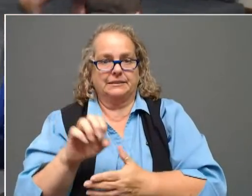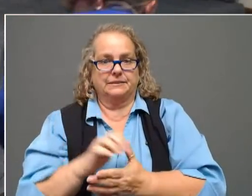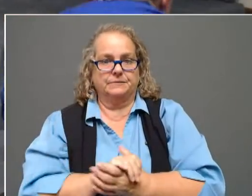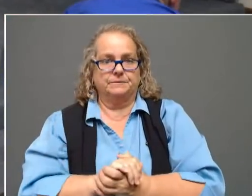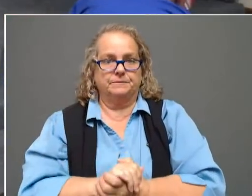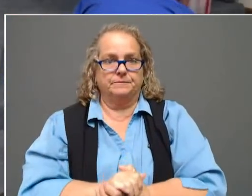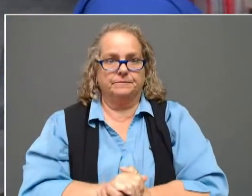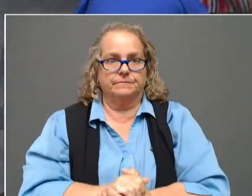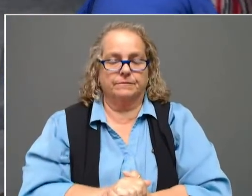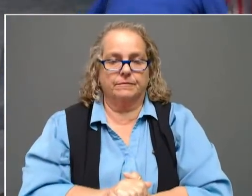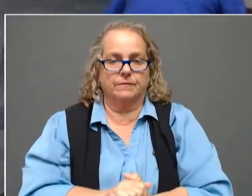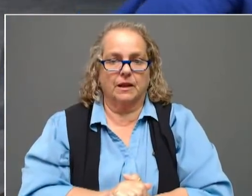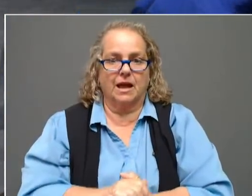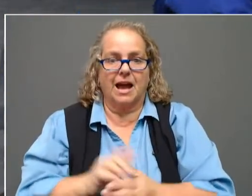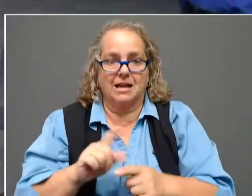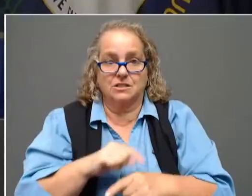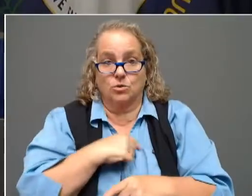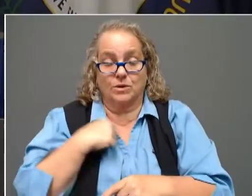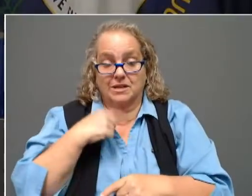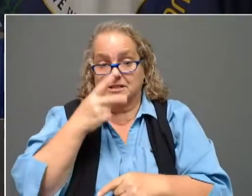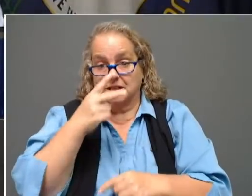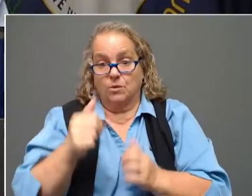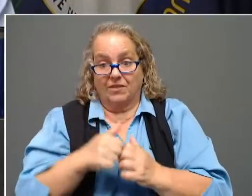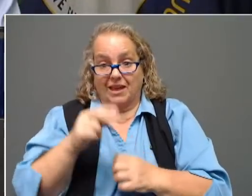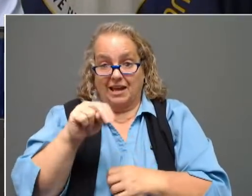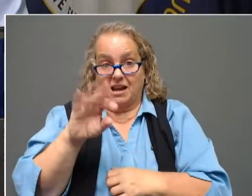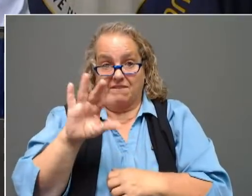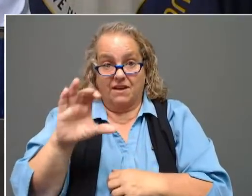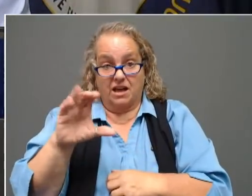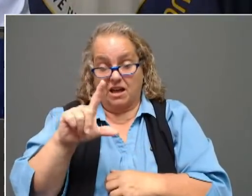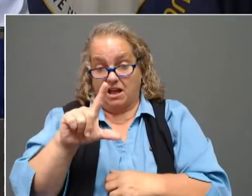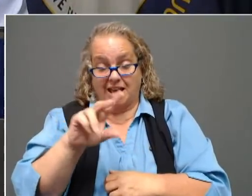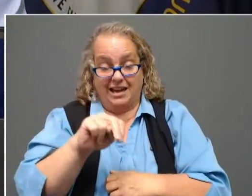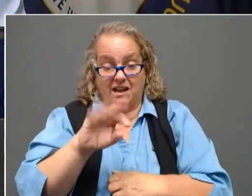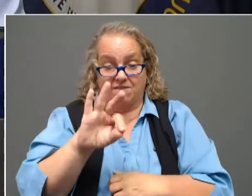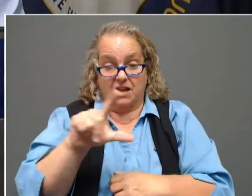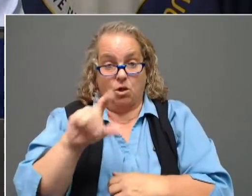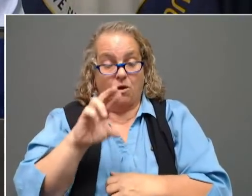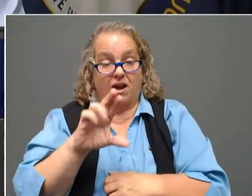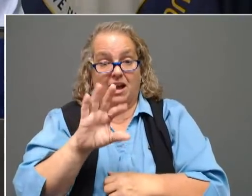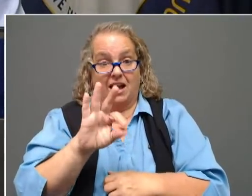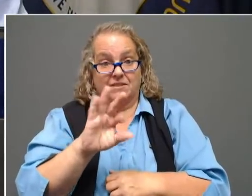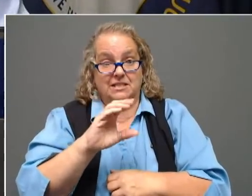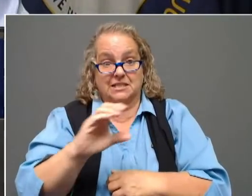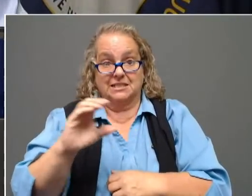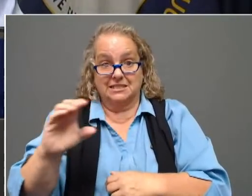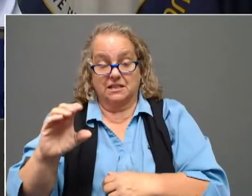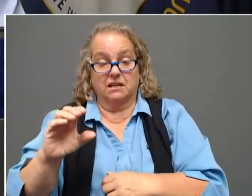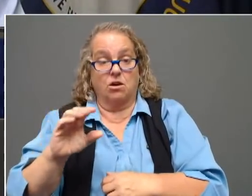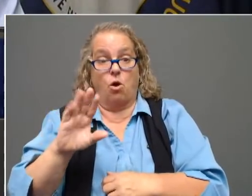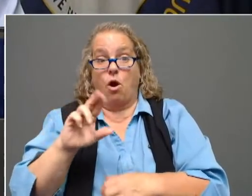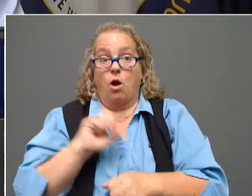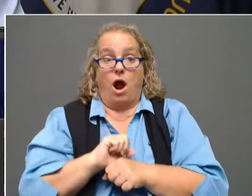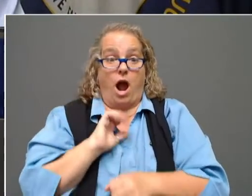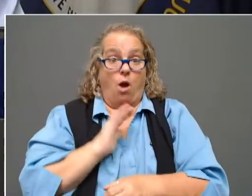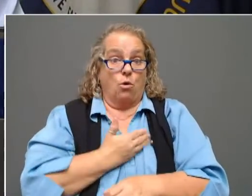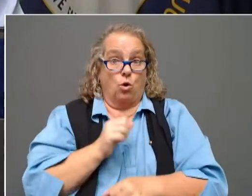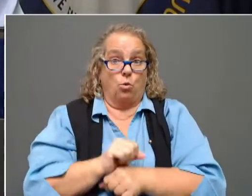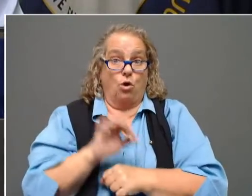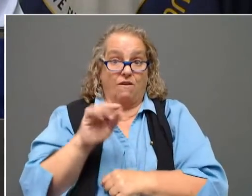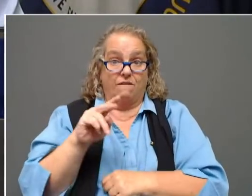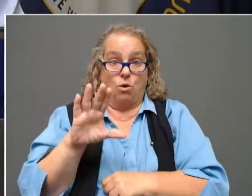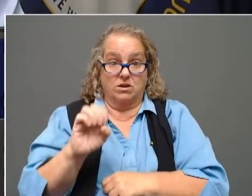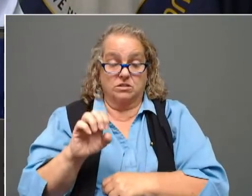I think as we're seeing with the NFL or the SEC, or really our workforce, COVID in